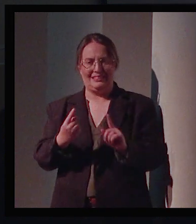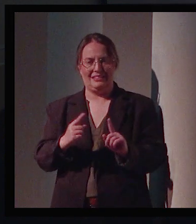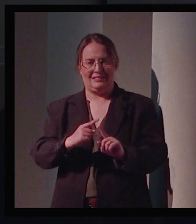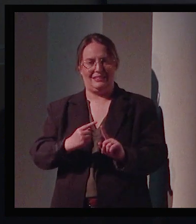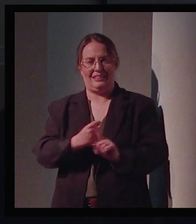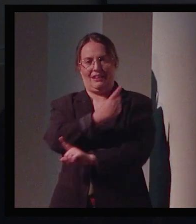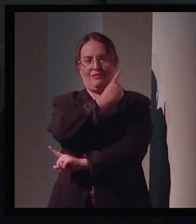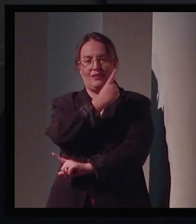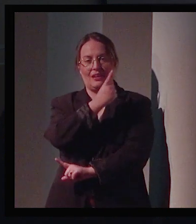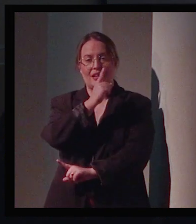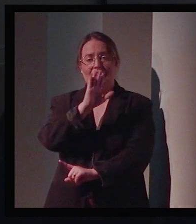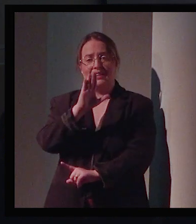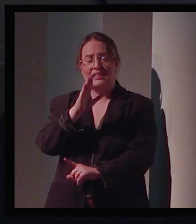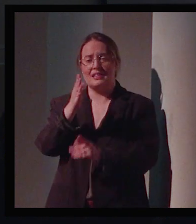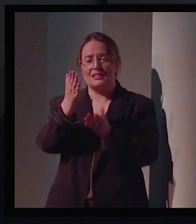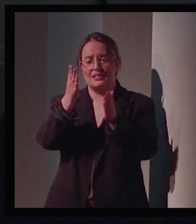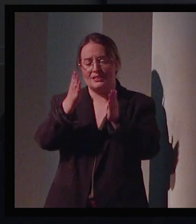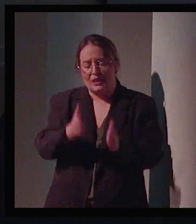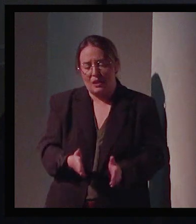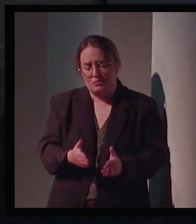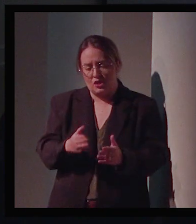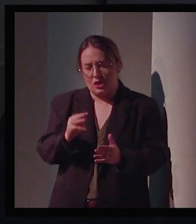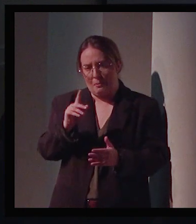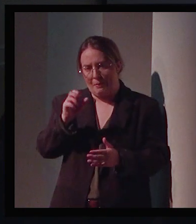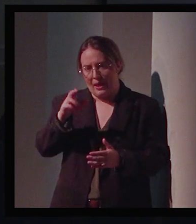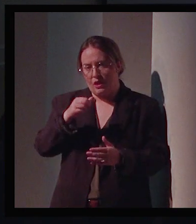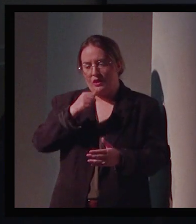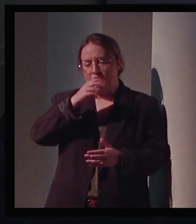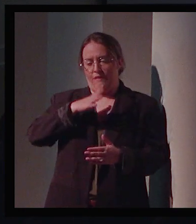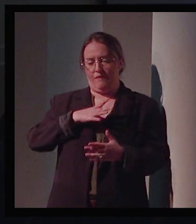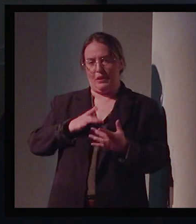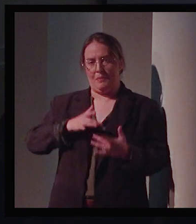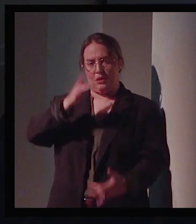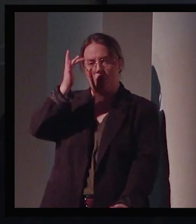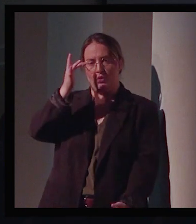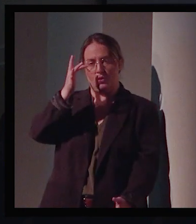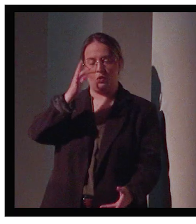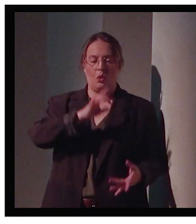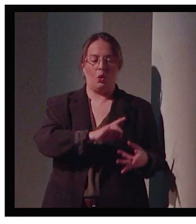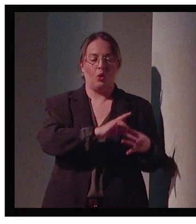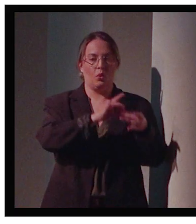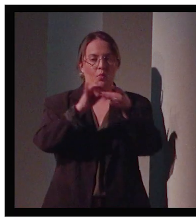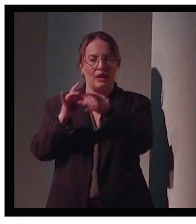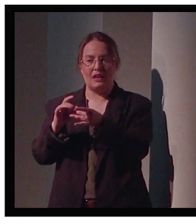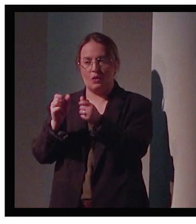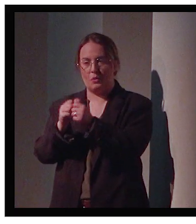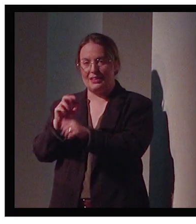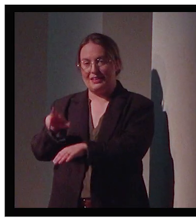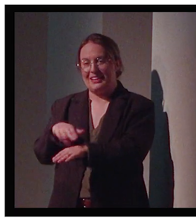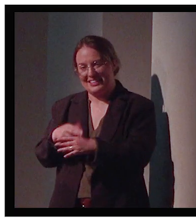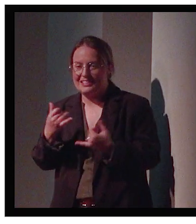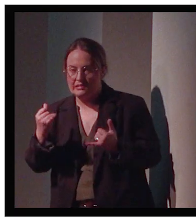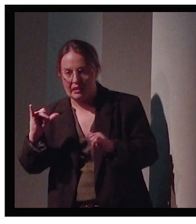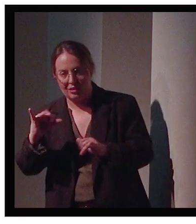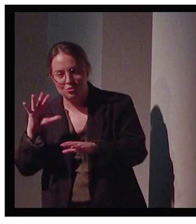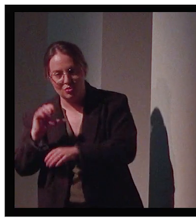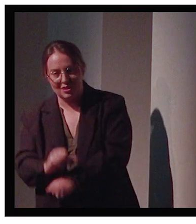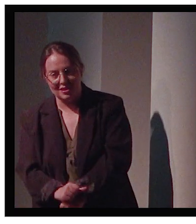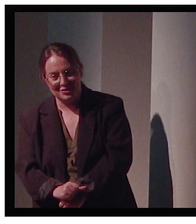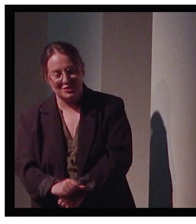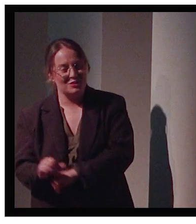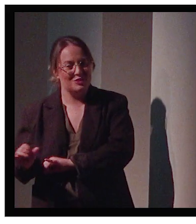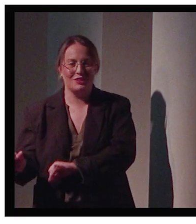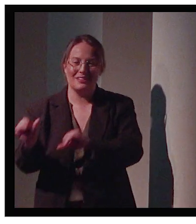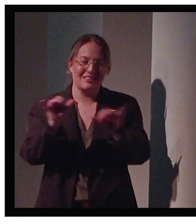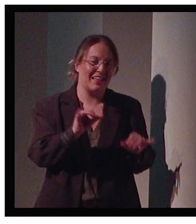the female nude in and to a certain degree equated with nature, was quite traditional. Just like